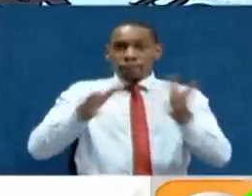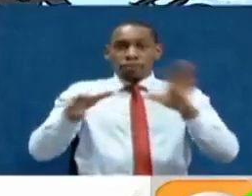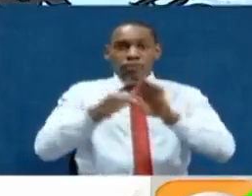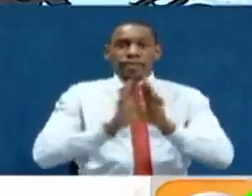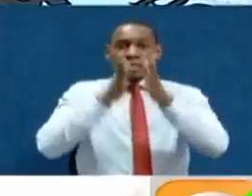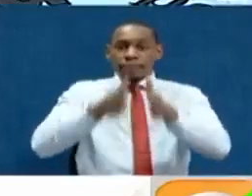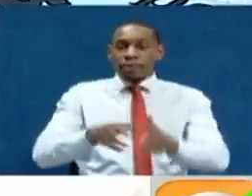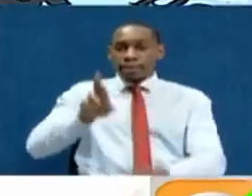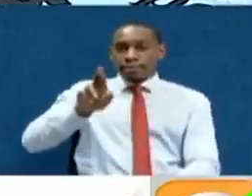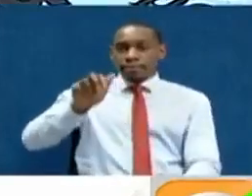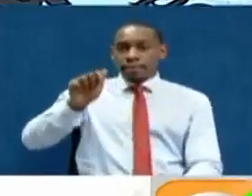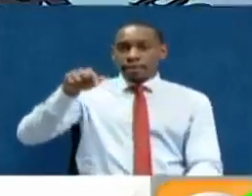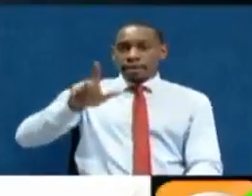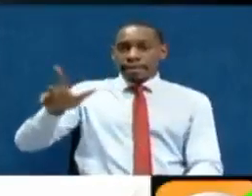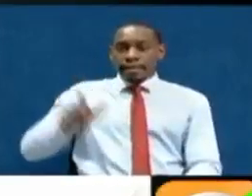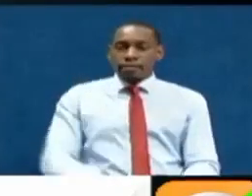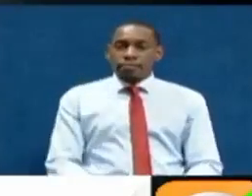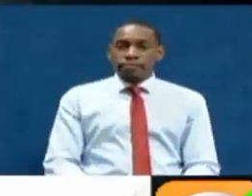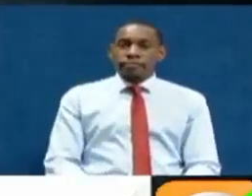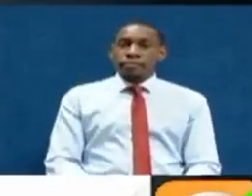from our very own Raquel Mwigai.